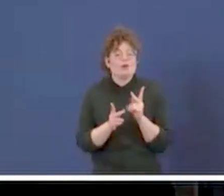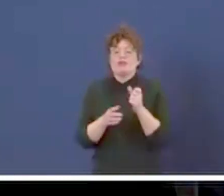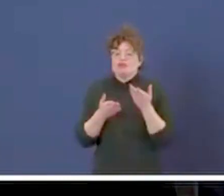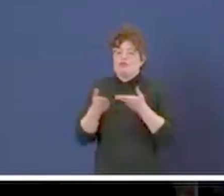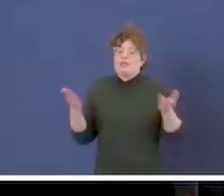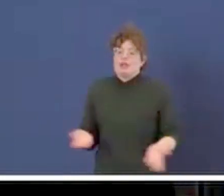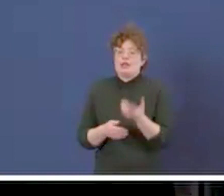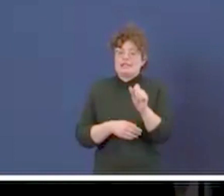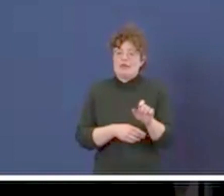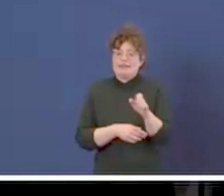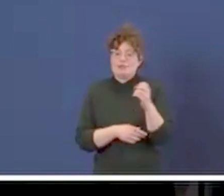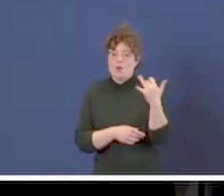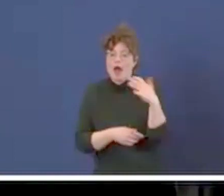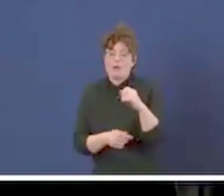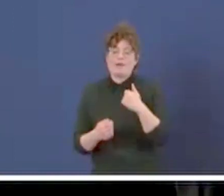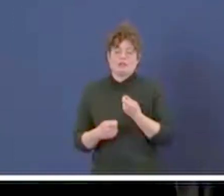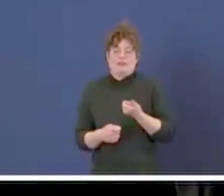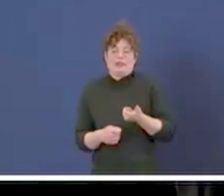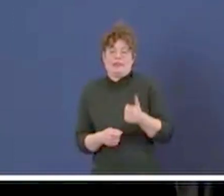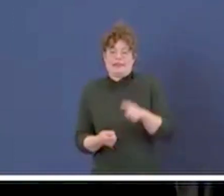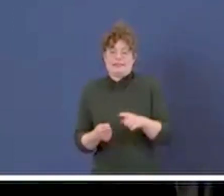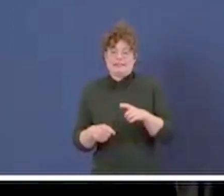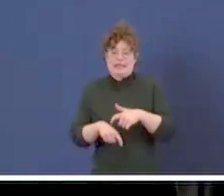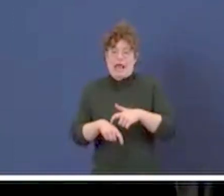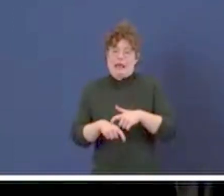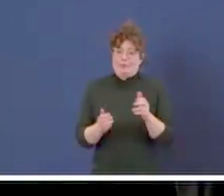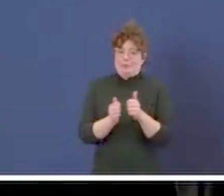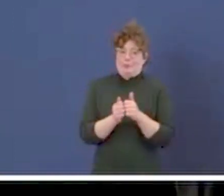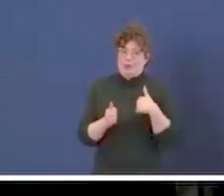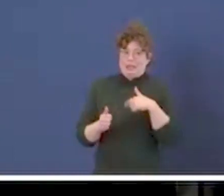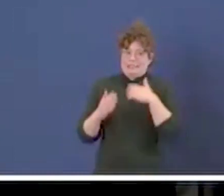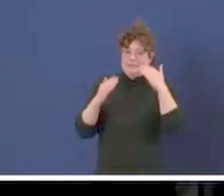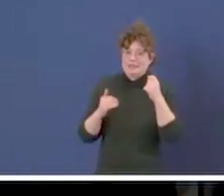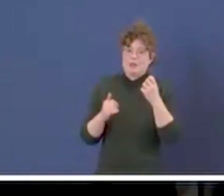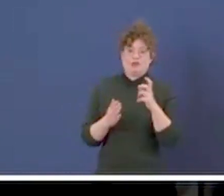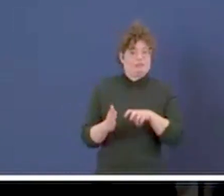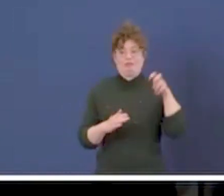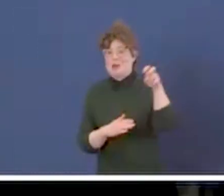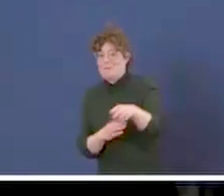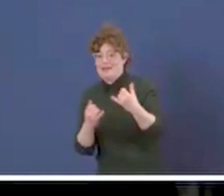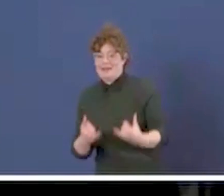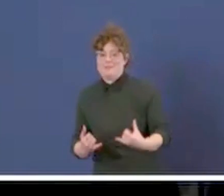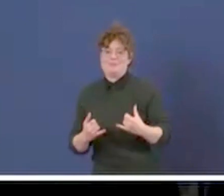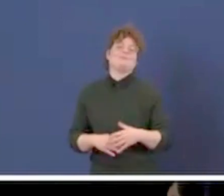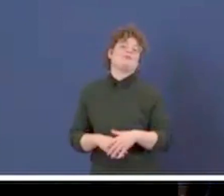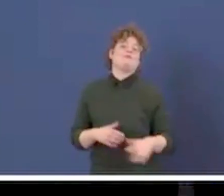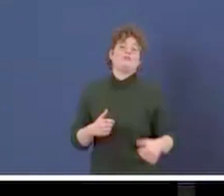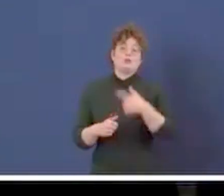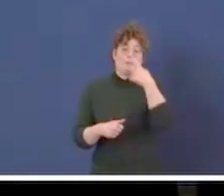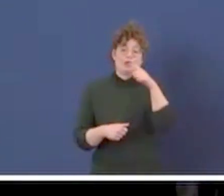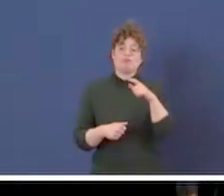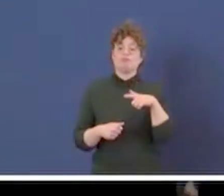Ohio. We have just a little bit less time than we were expecting, so we're just going to kind of jump into it. But first, if you could just say